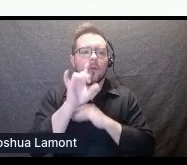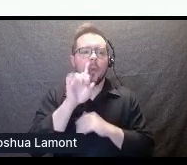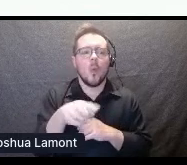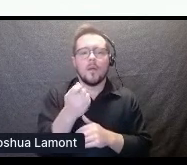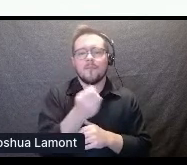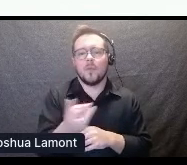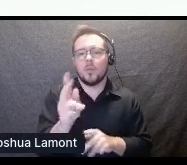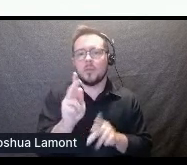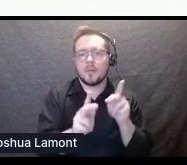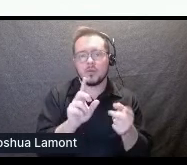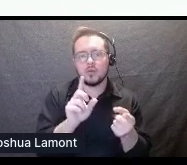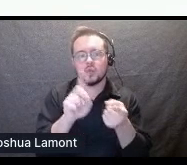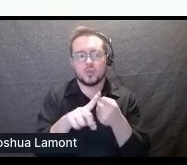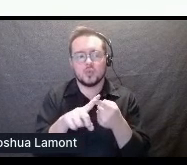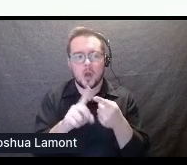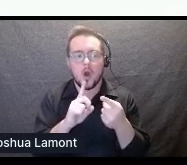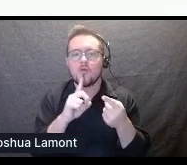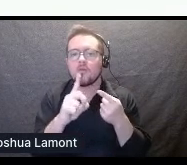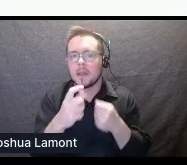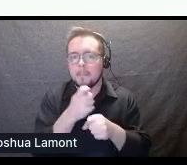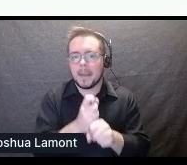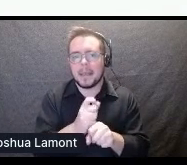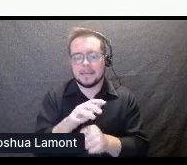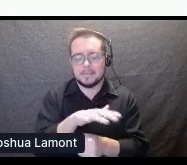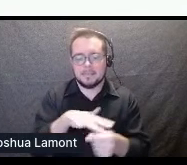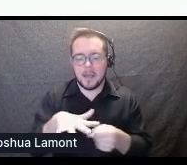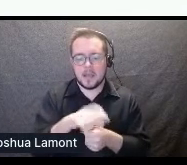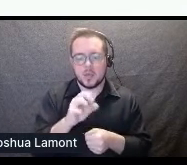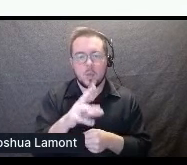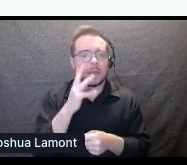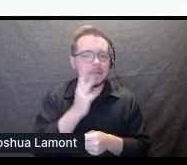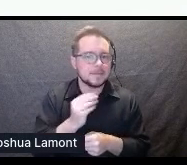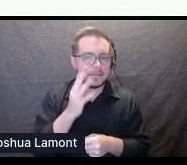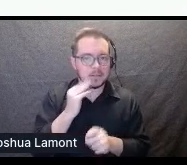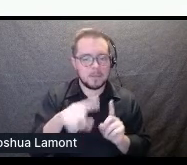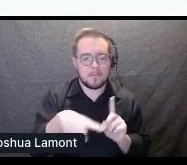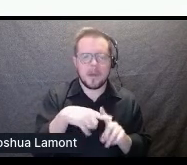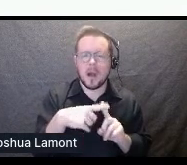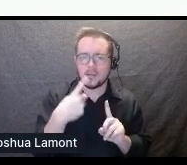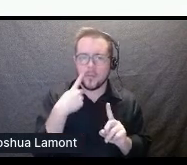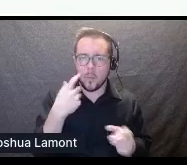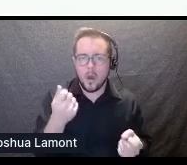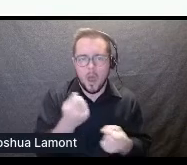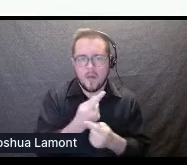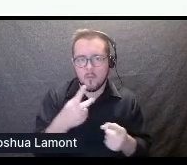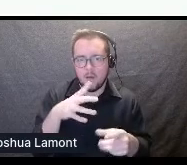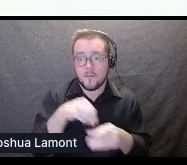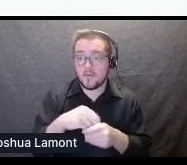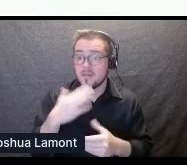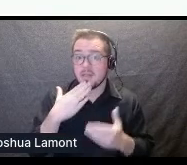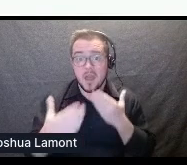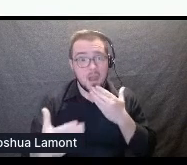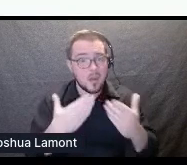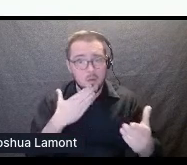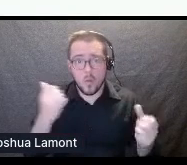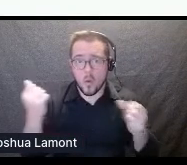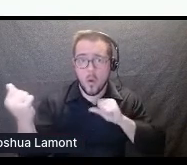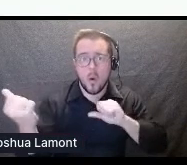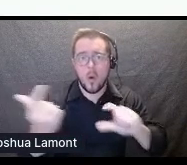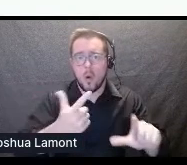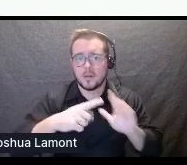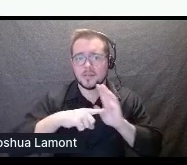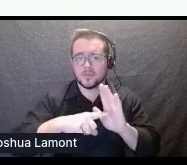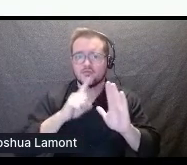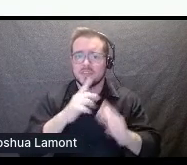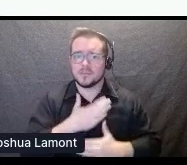something that really makes a space or an experience just positive overall for everyone involved. Thank you all so much for those examples. I really